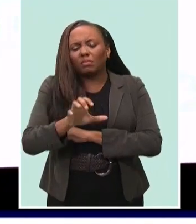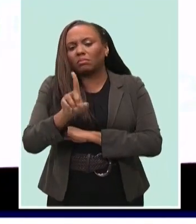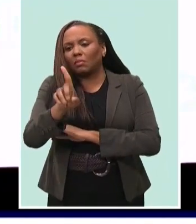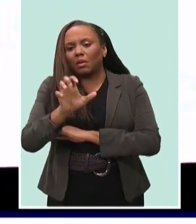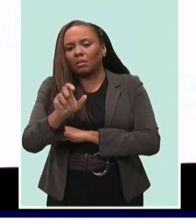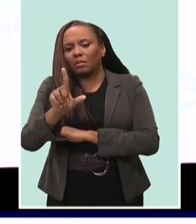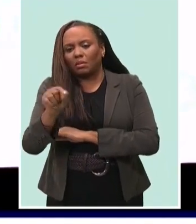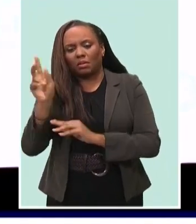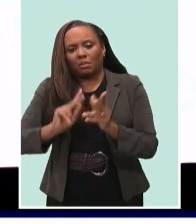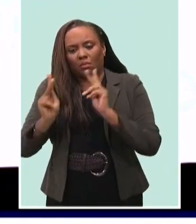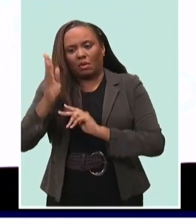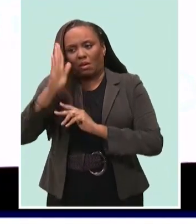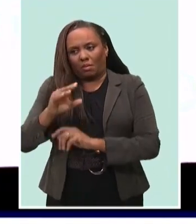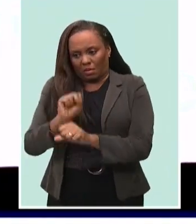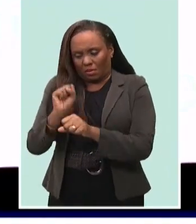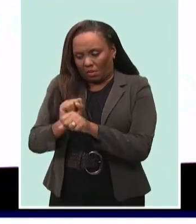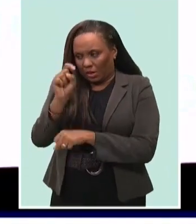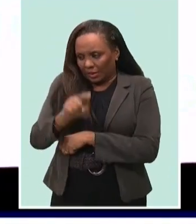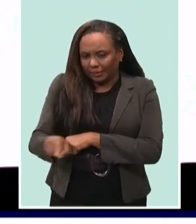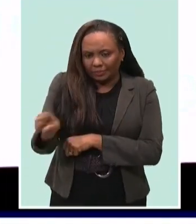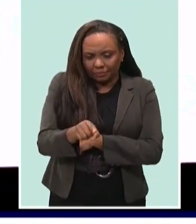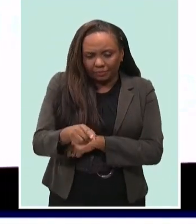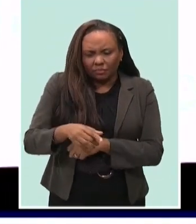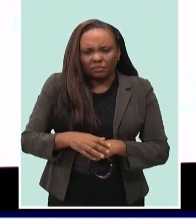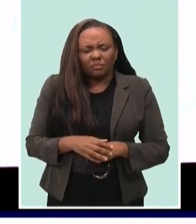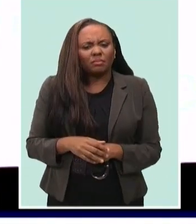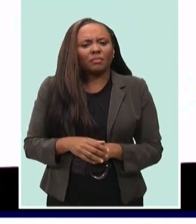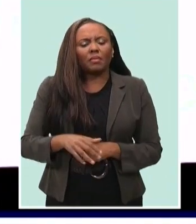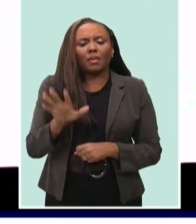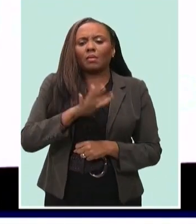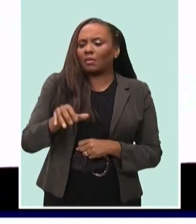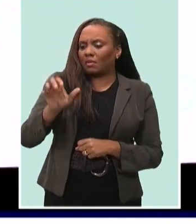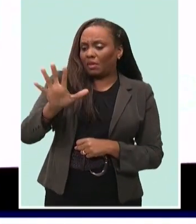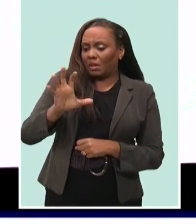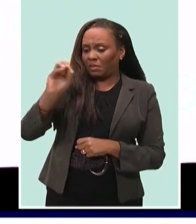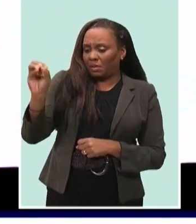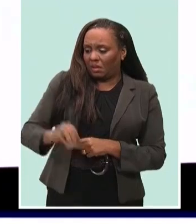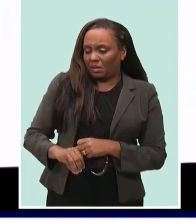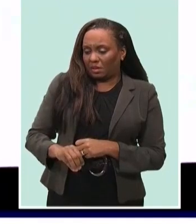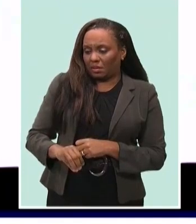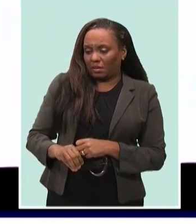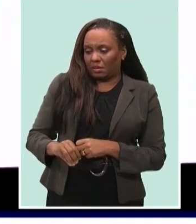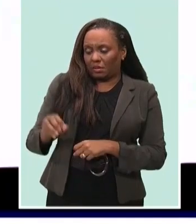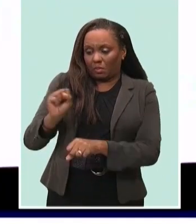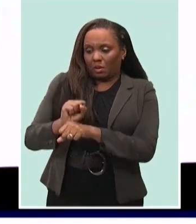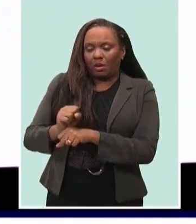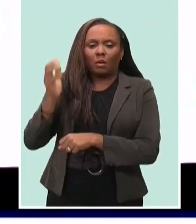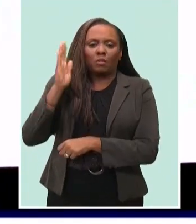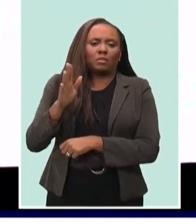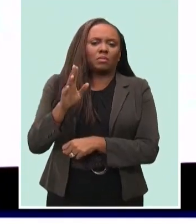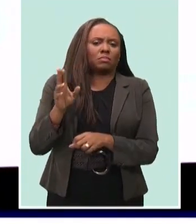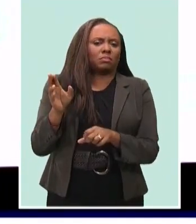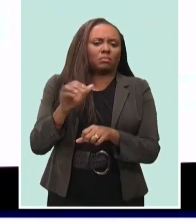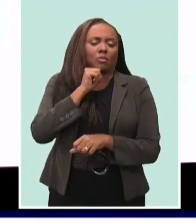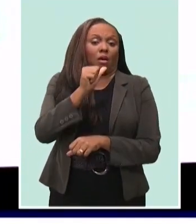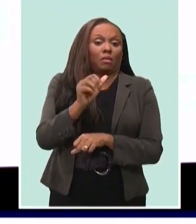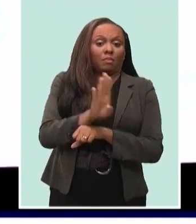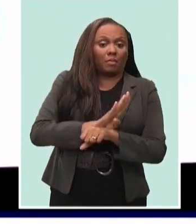and 120 people will be employed. About 5% of those will be non-nationals. However, they're looking to